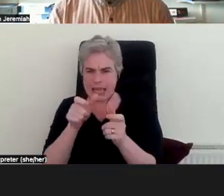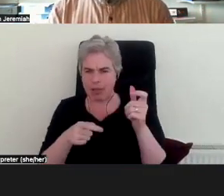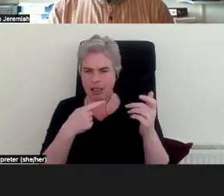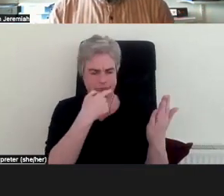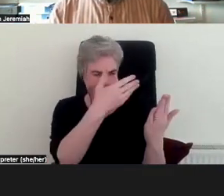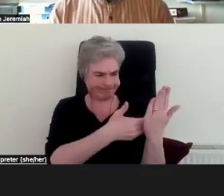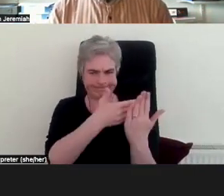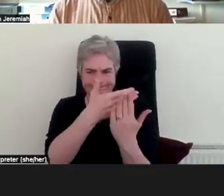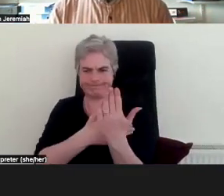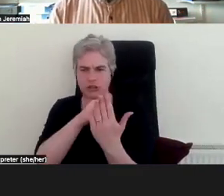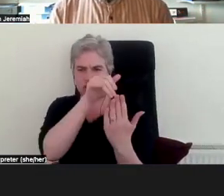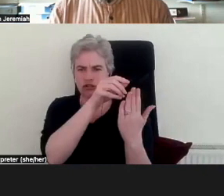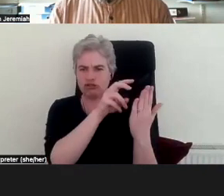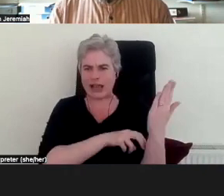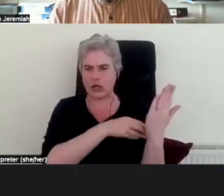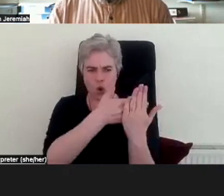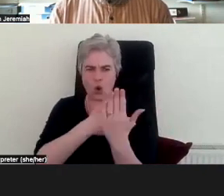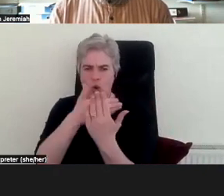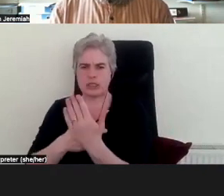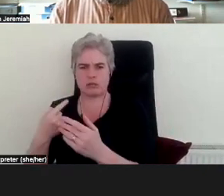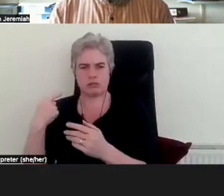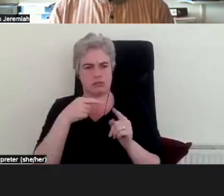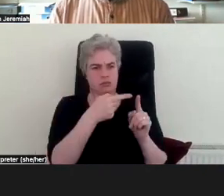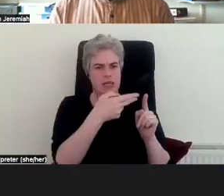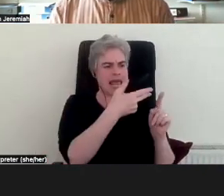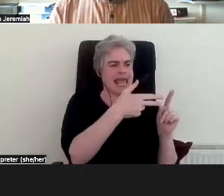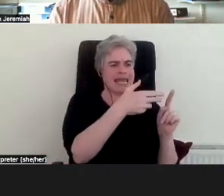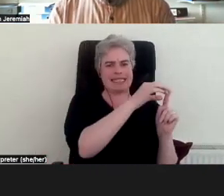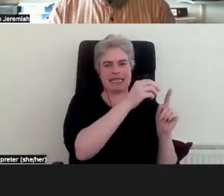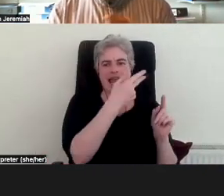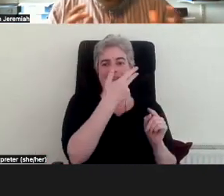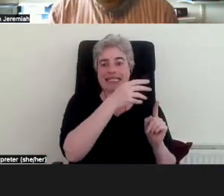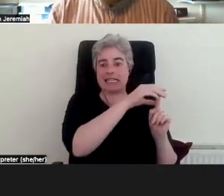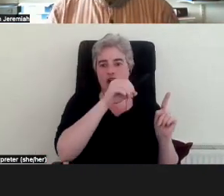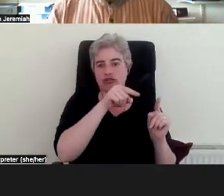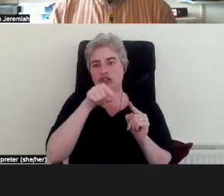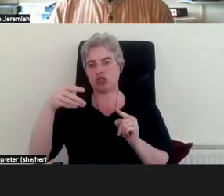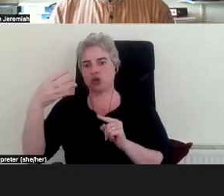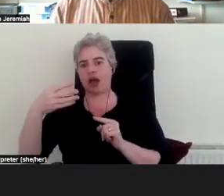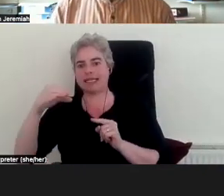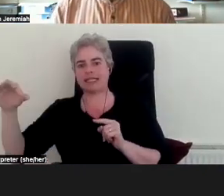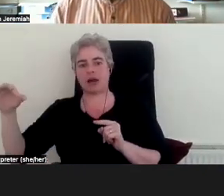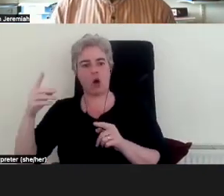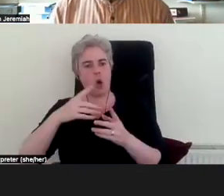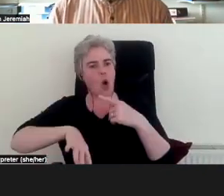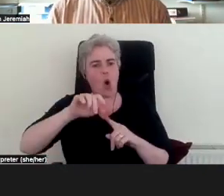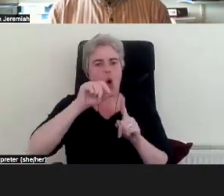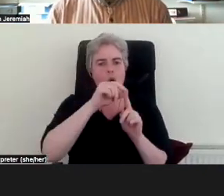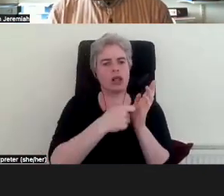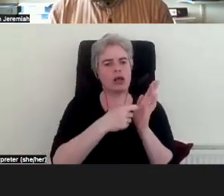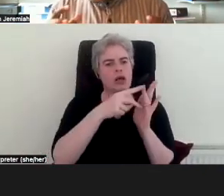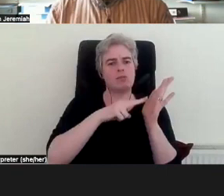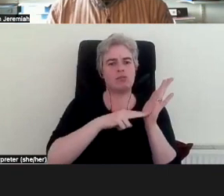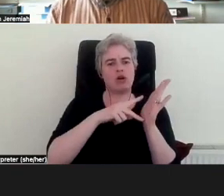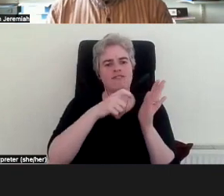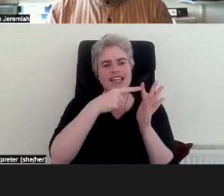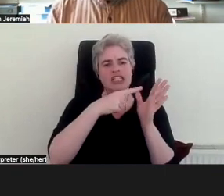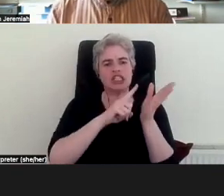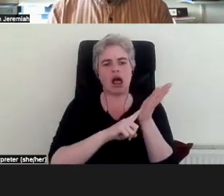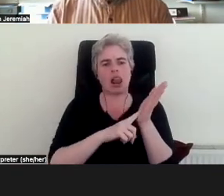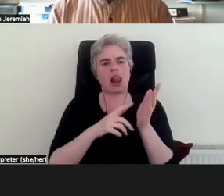between 1800s and 1900, all provincial and diocesan meetings